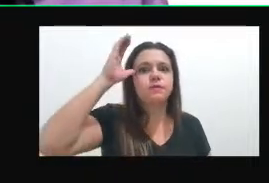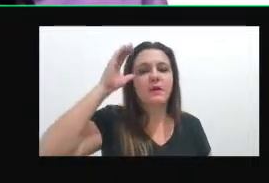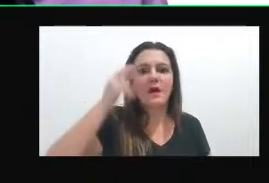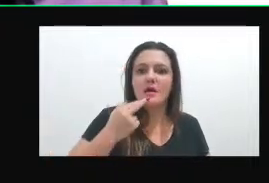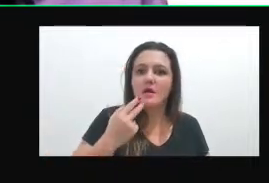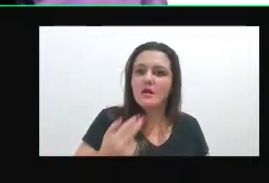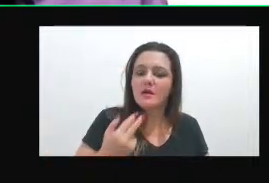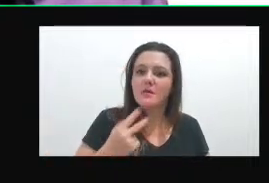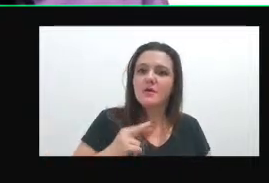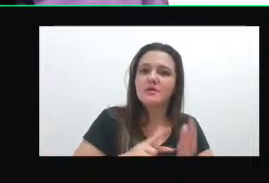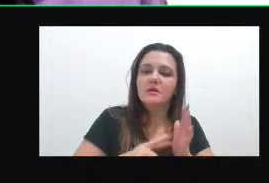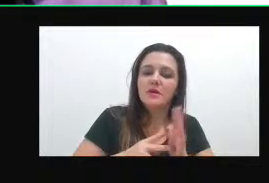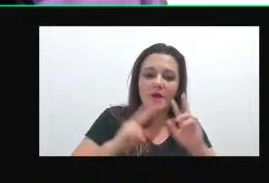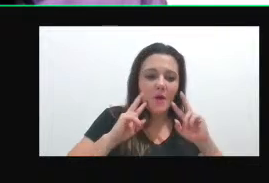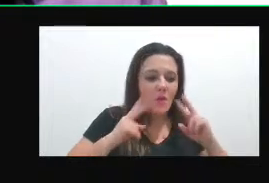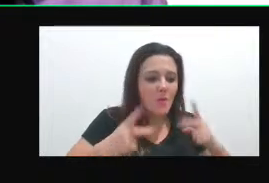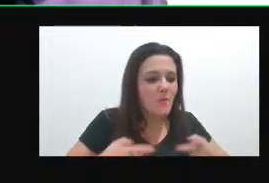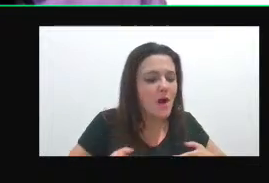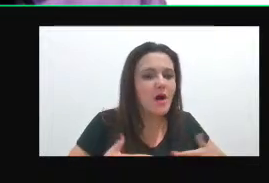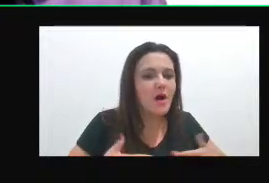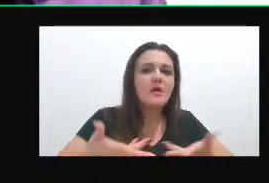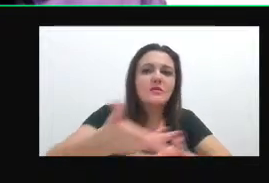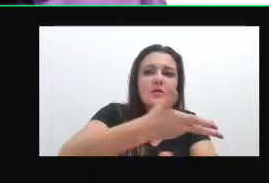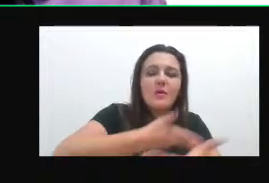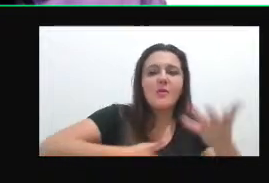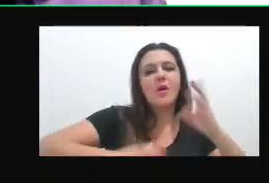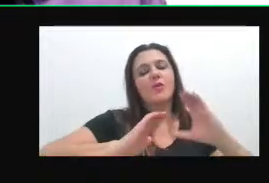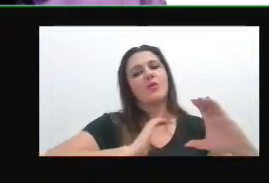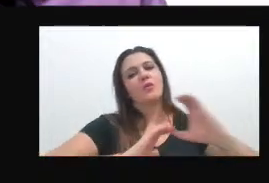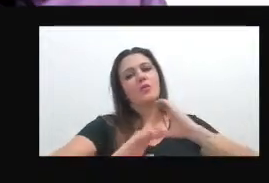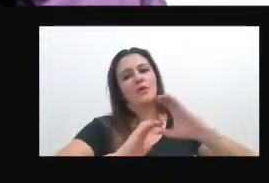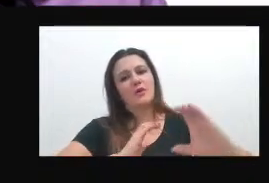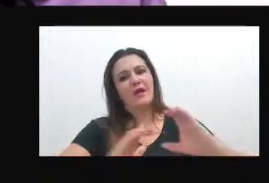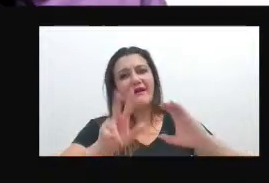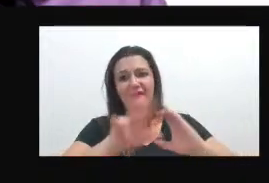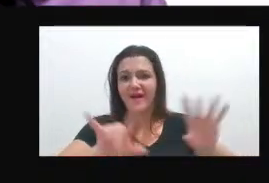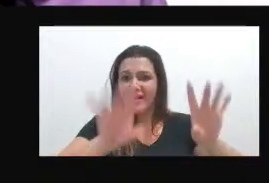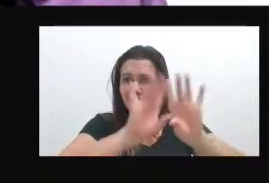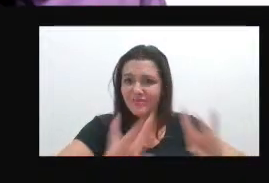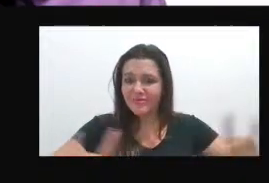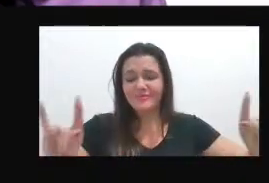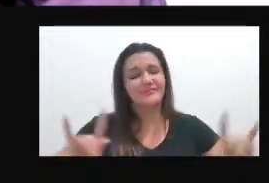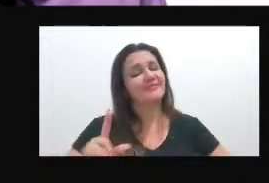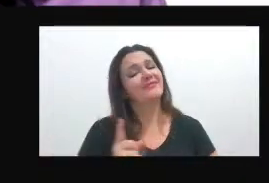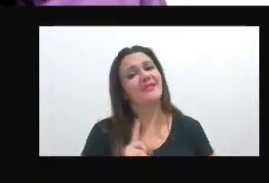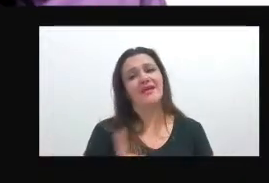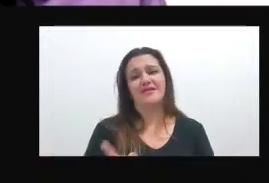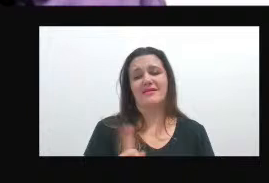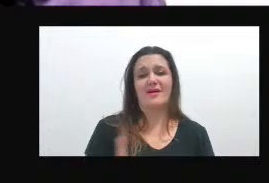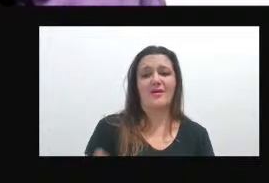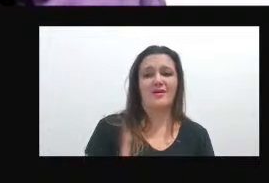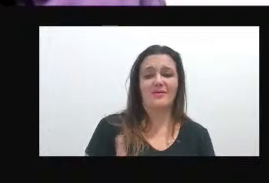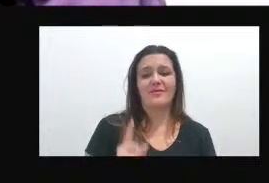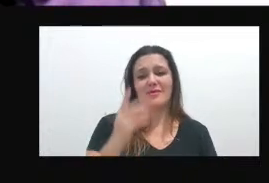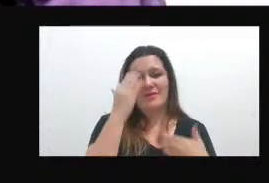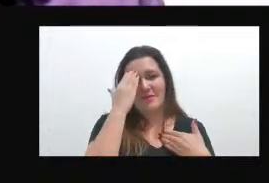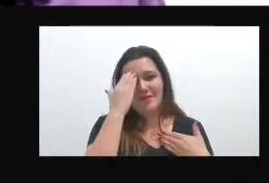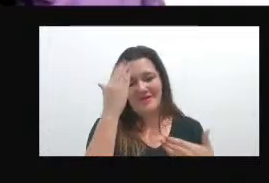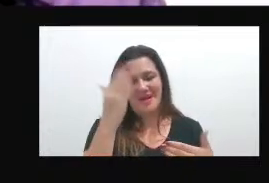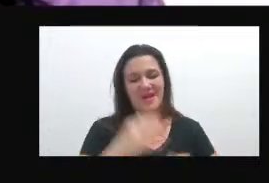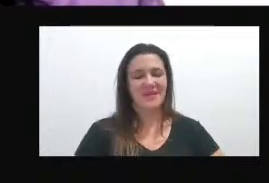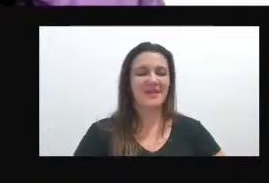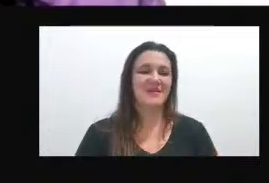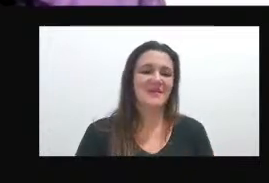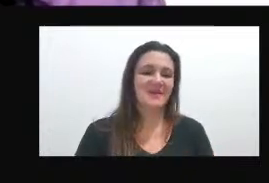I don't think that will go away, to be honest. Thanks, Graham. I think you left anyone more at ease in the chat.